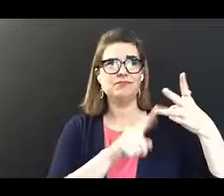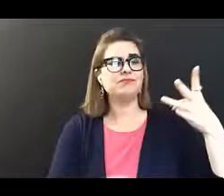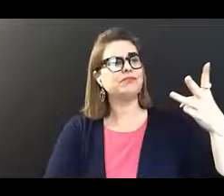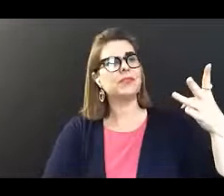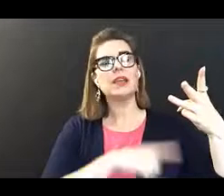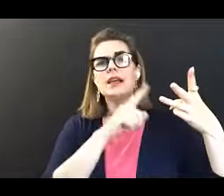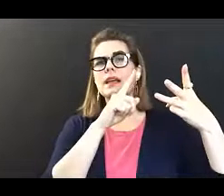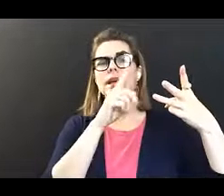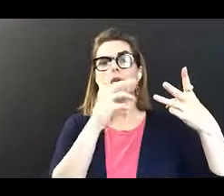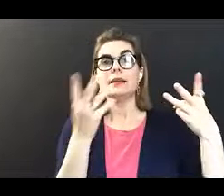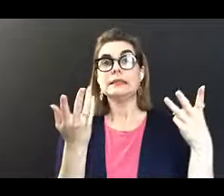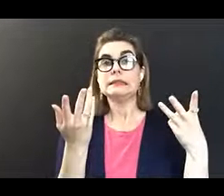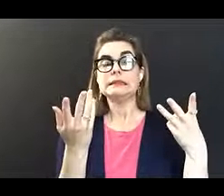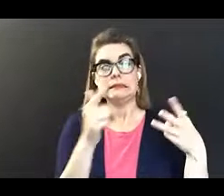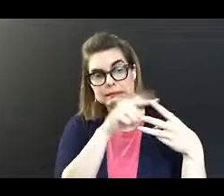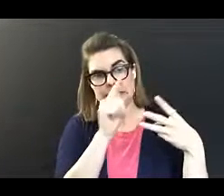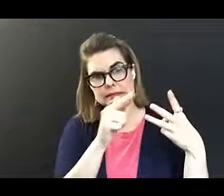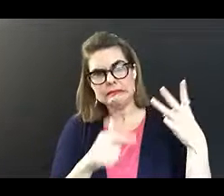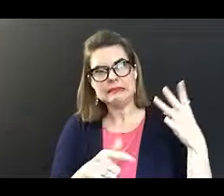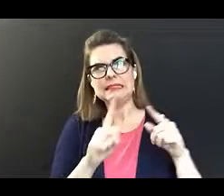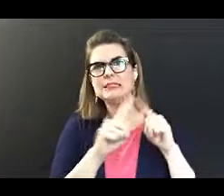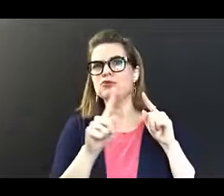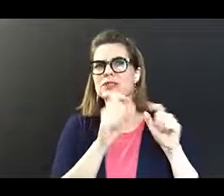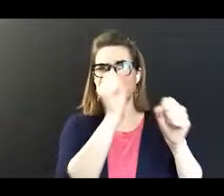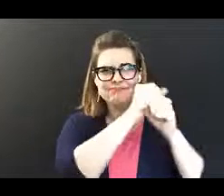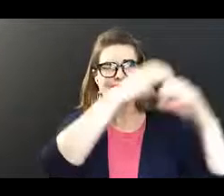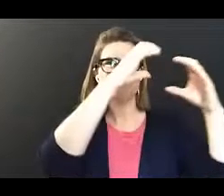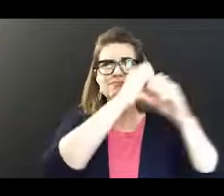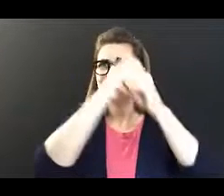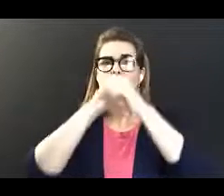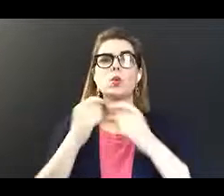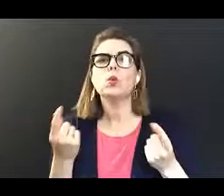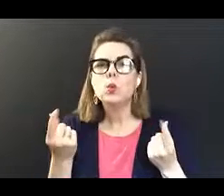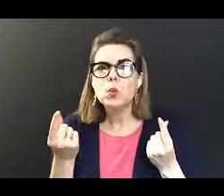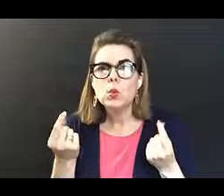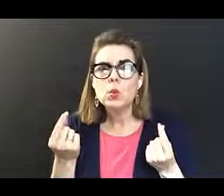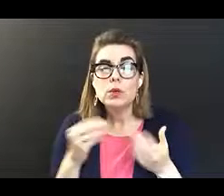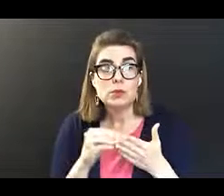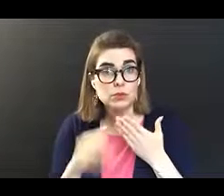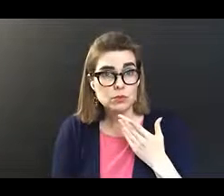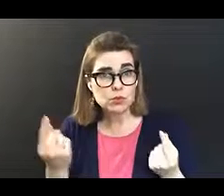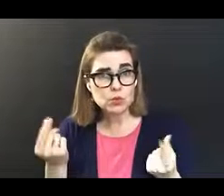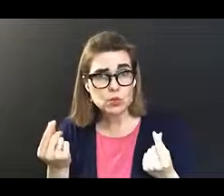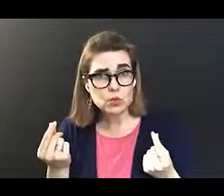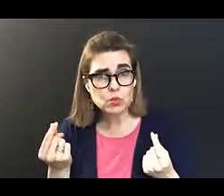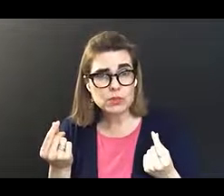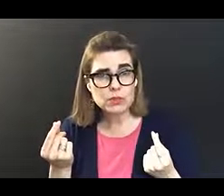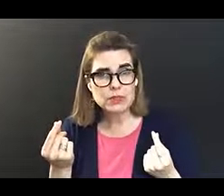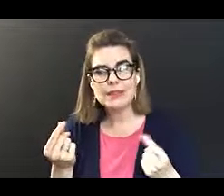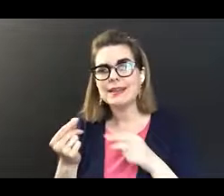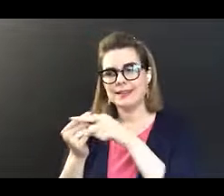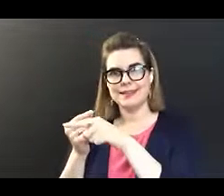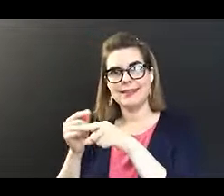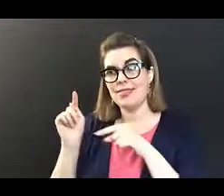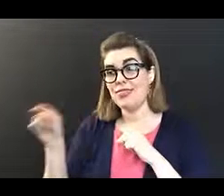many different variables to consider. What's really important is that students know that they actually have a